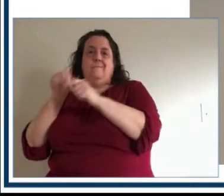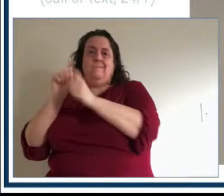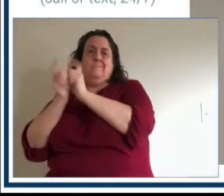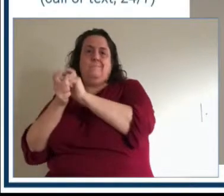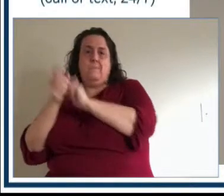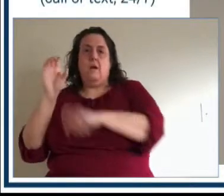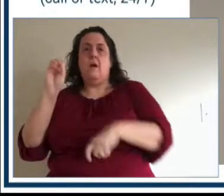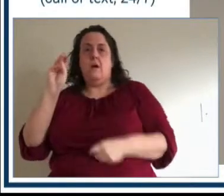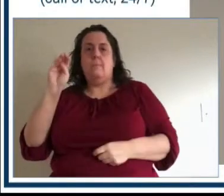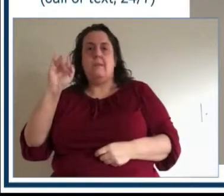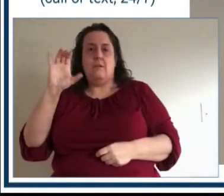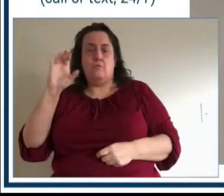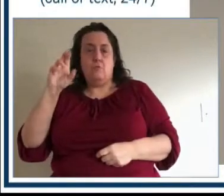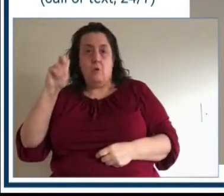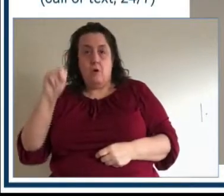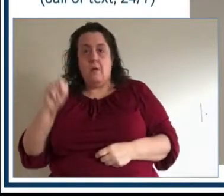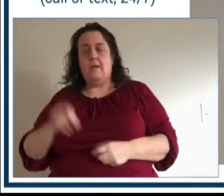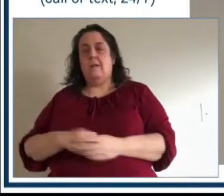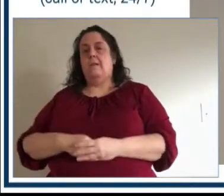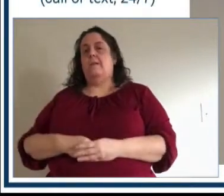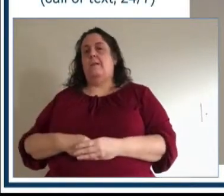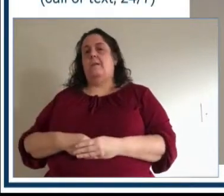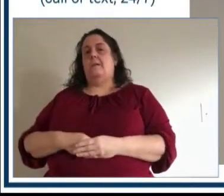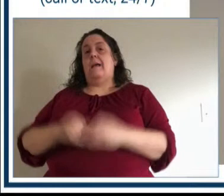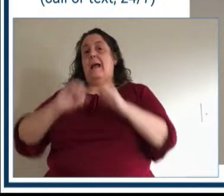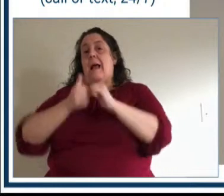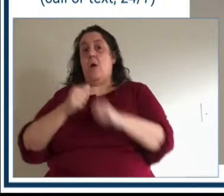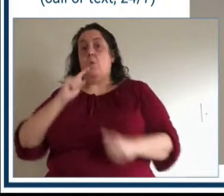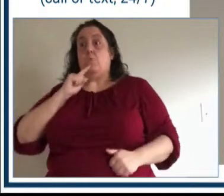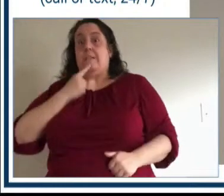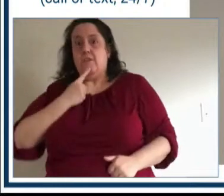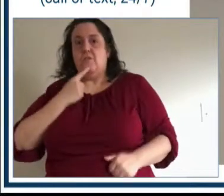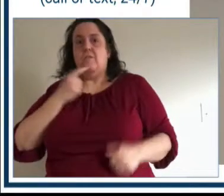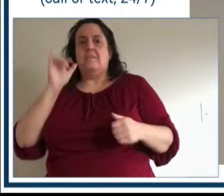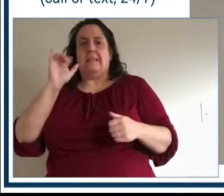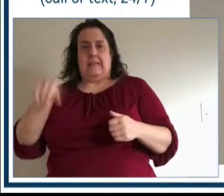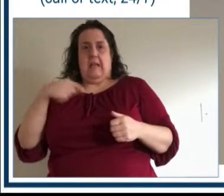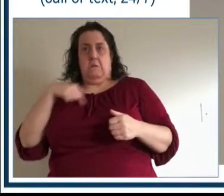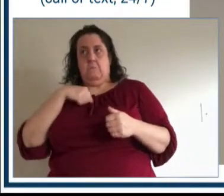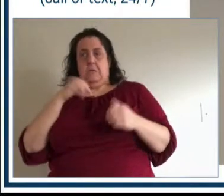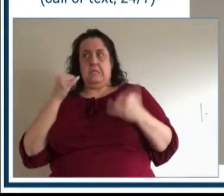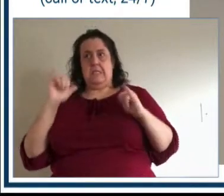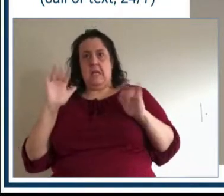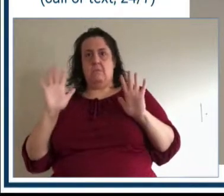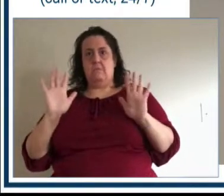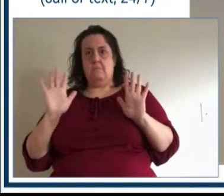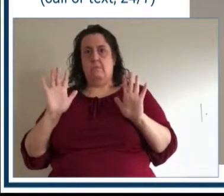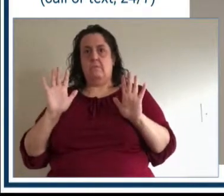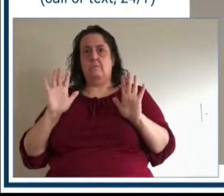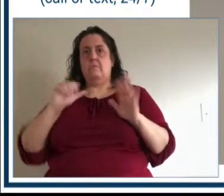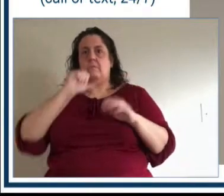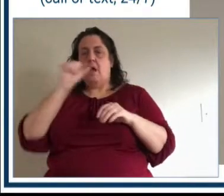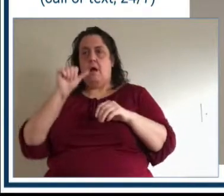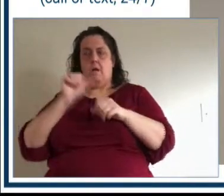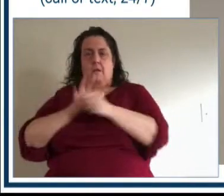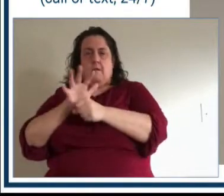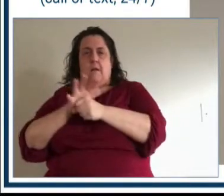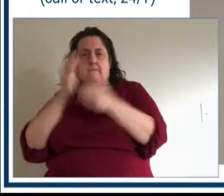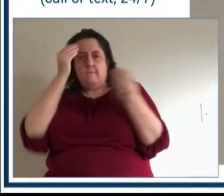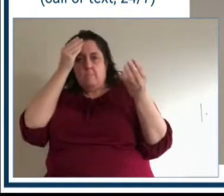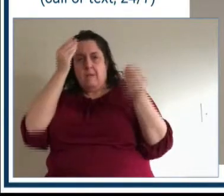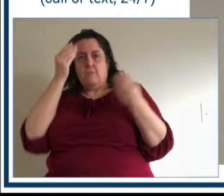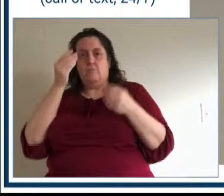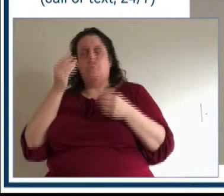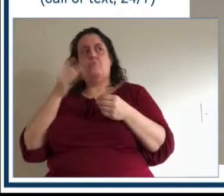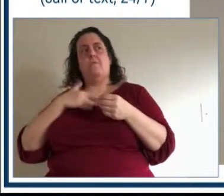the level of severity of disease is, as we've just talked about, there's still not enough certainty to have total comfort on its